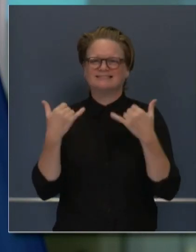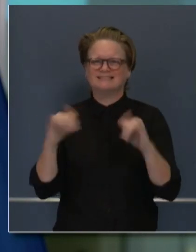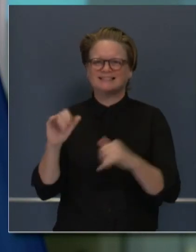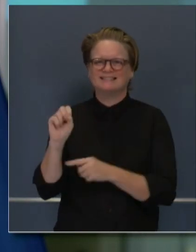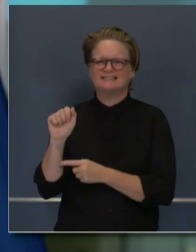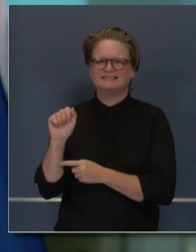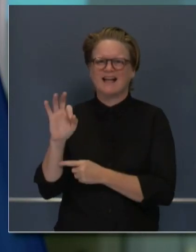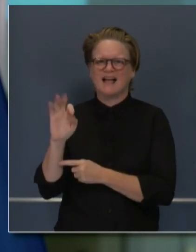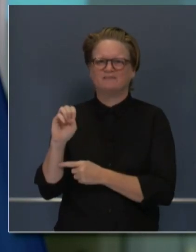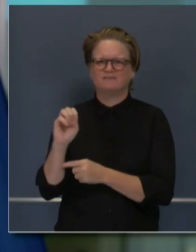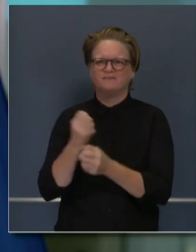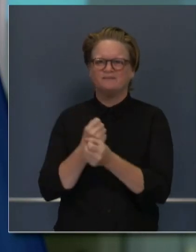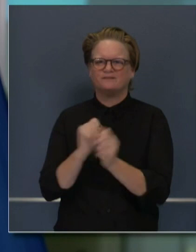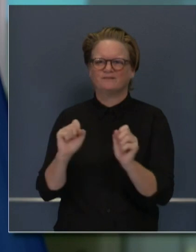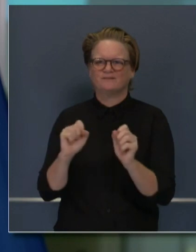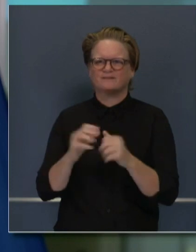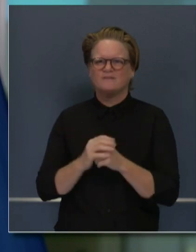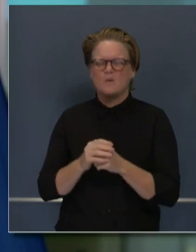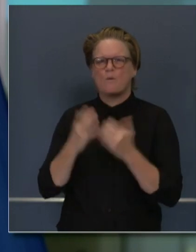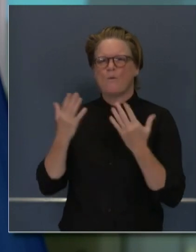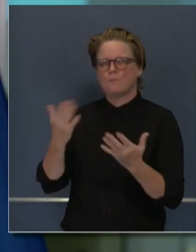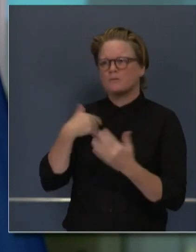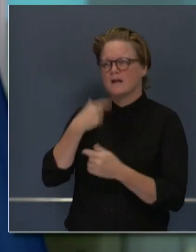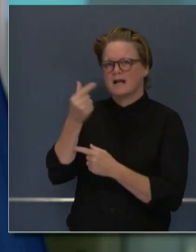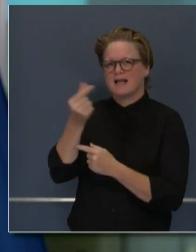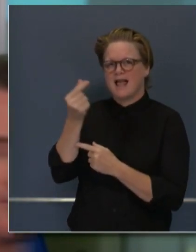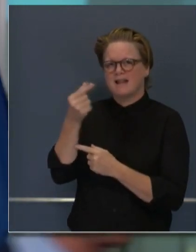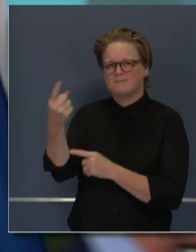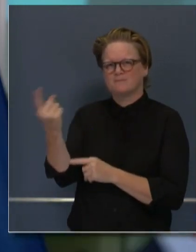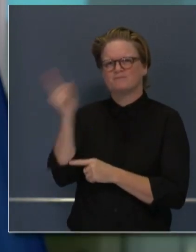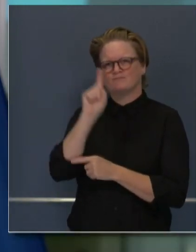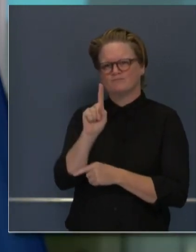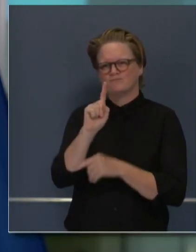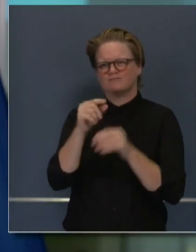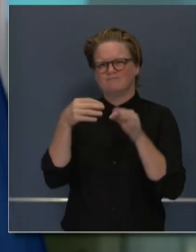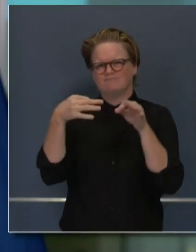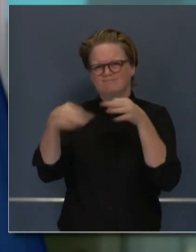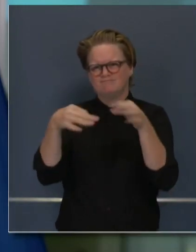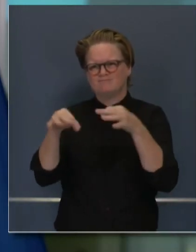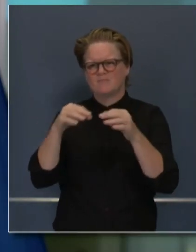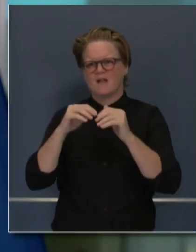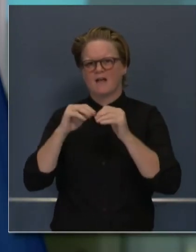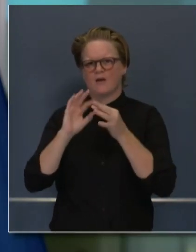with local health officers up and down the state of California.